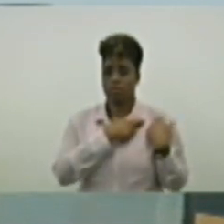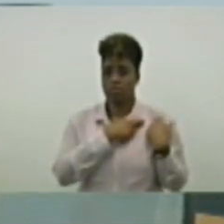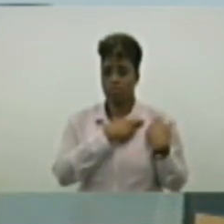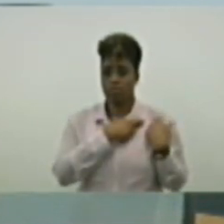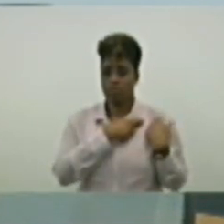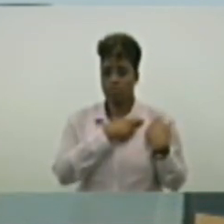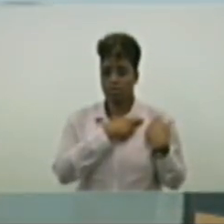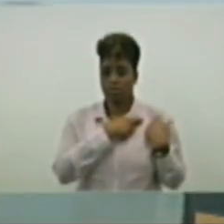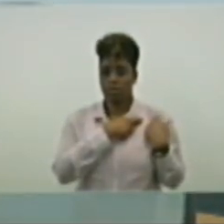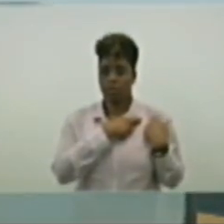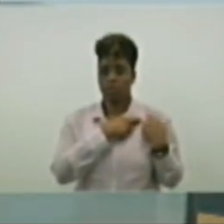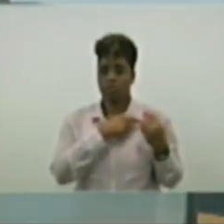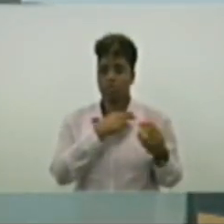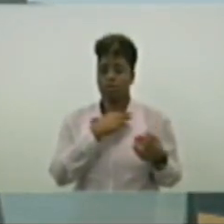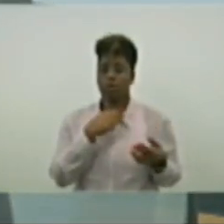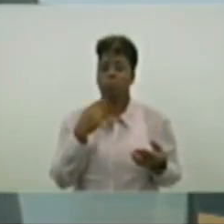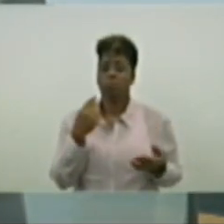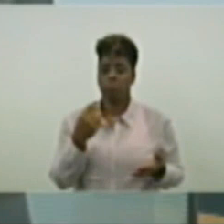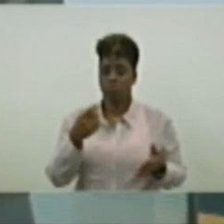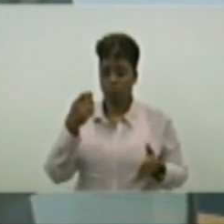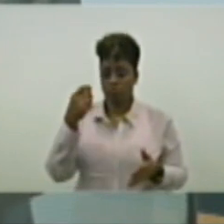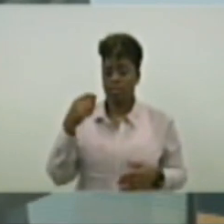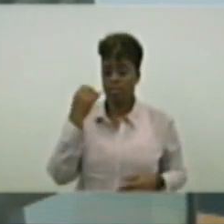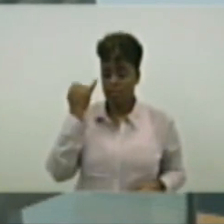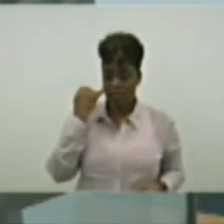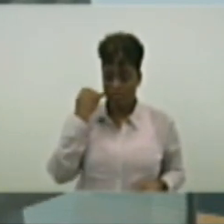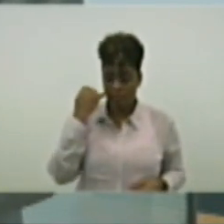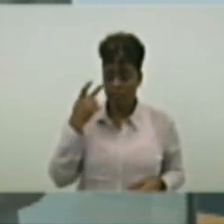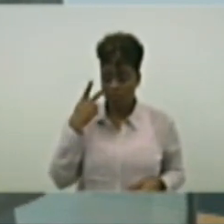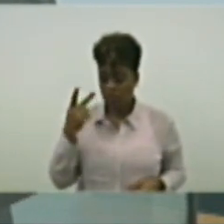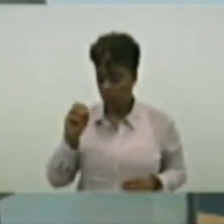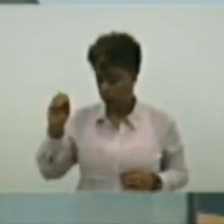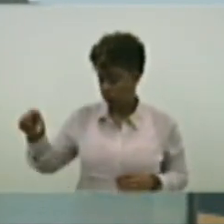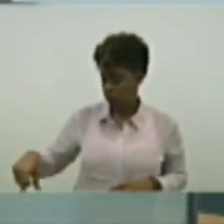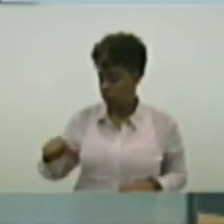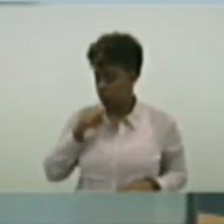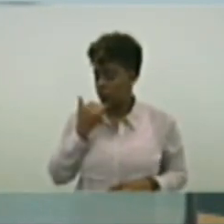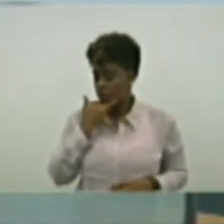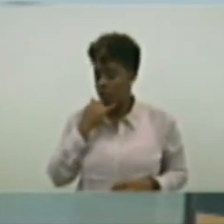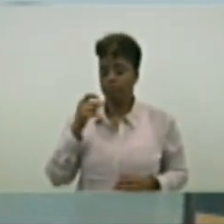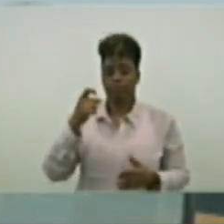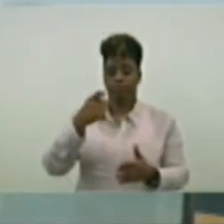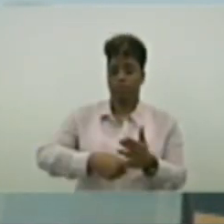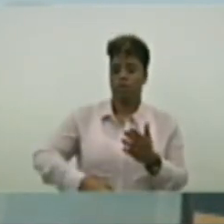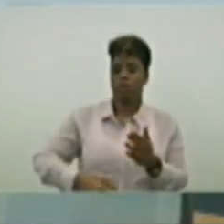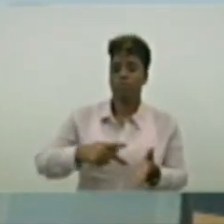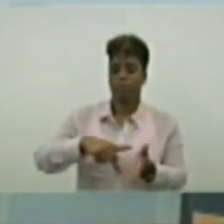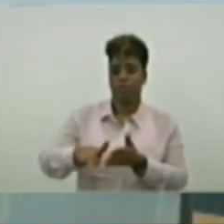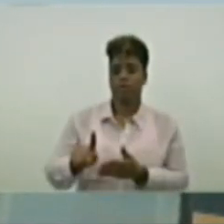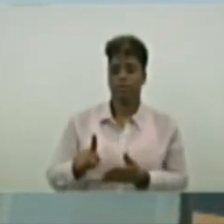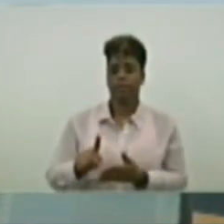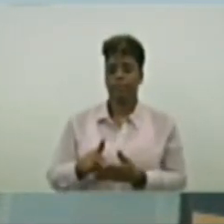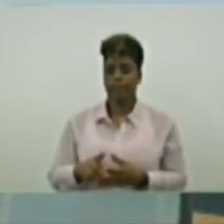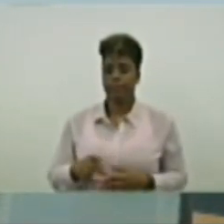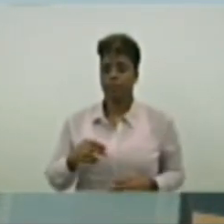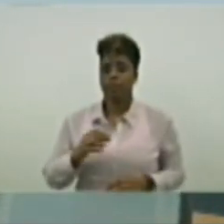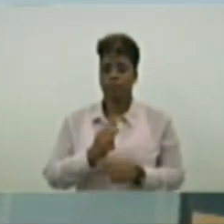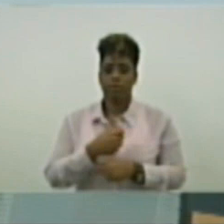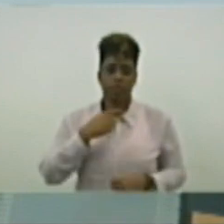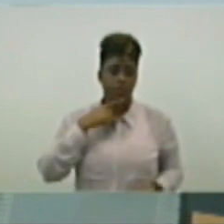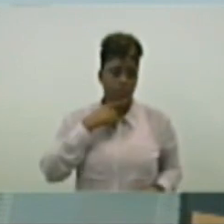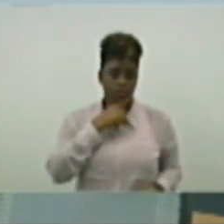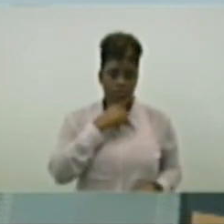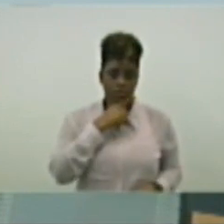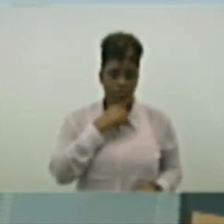to charge the fixed penalties as you say a ticketing system towards ensuring that all